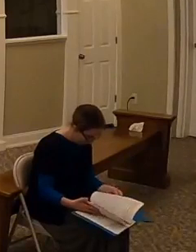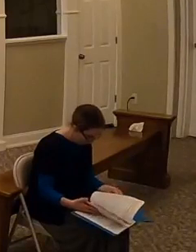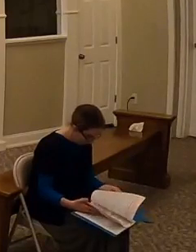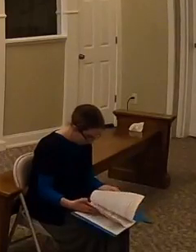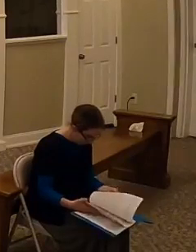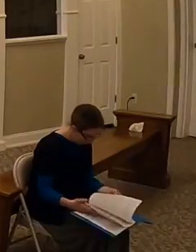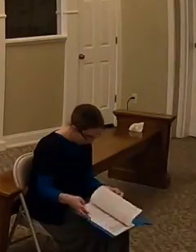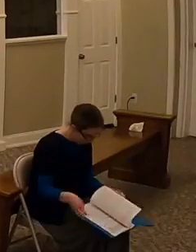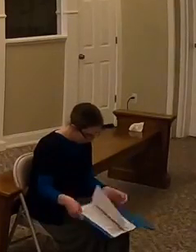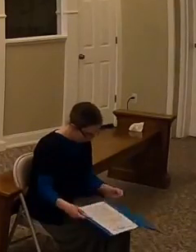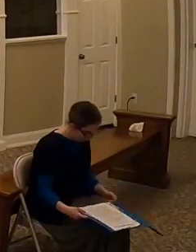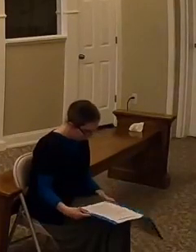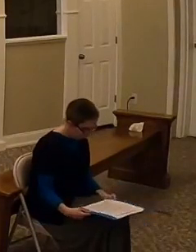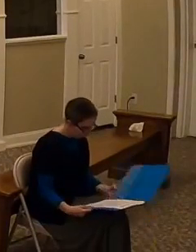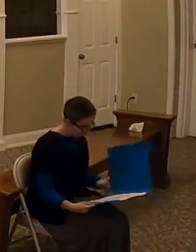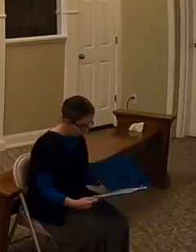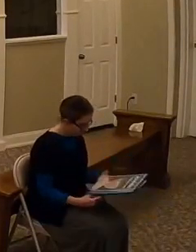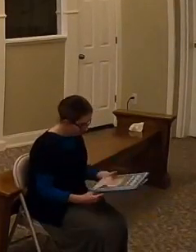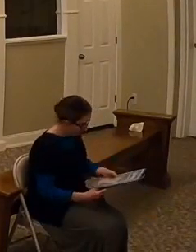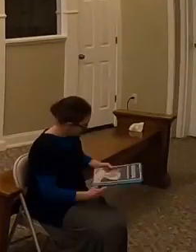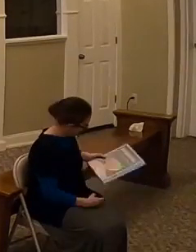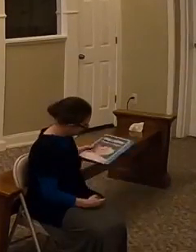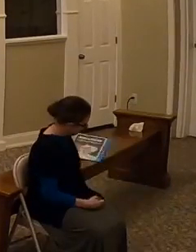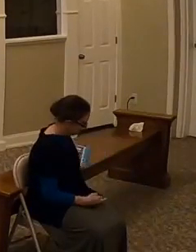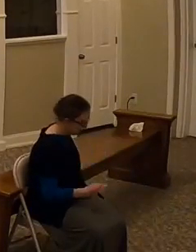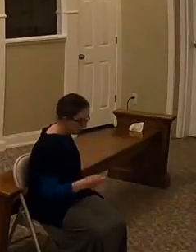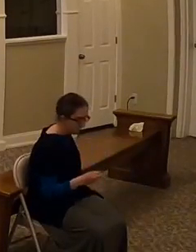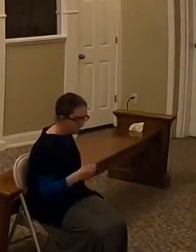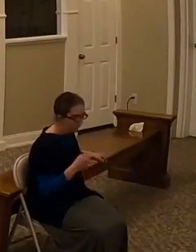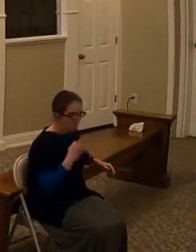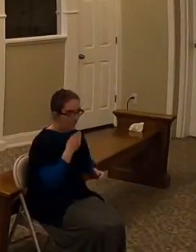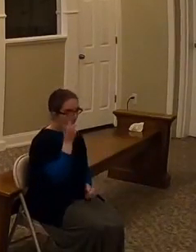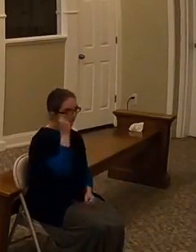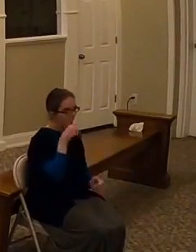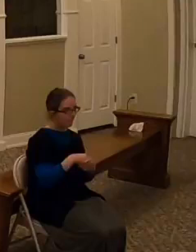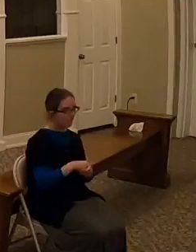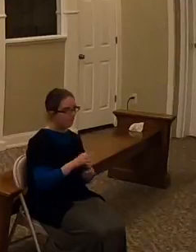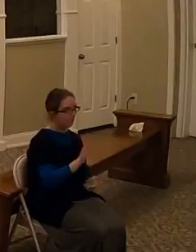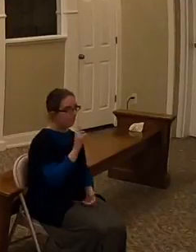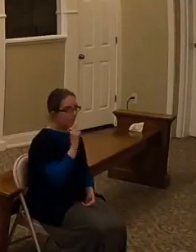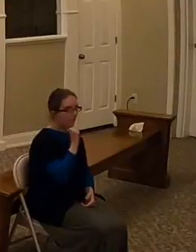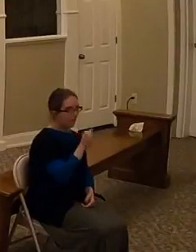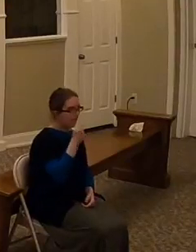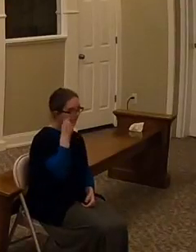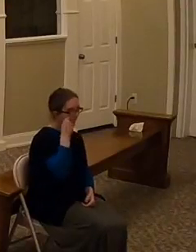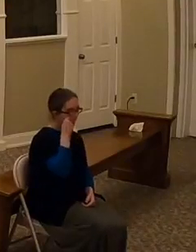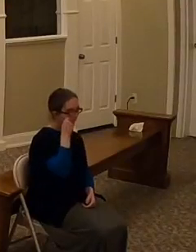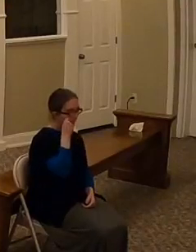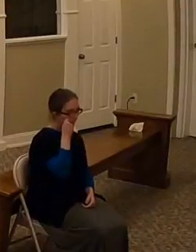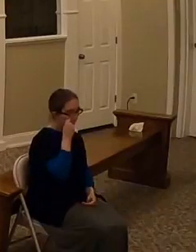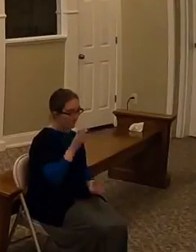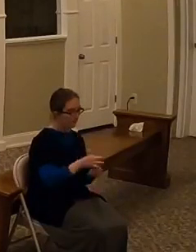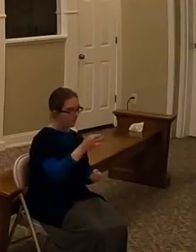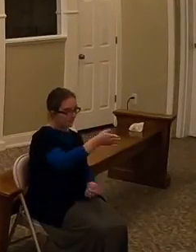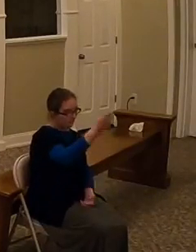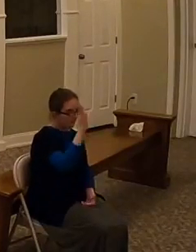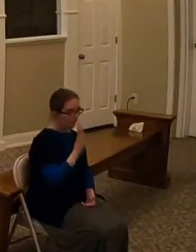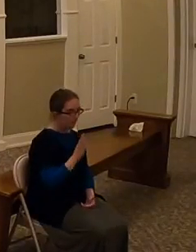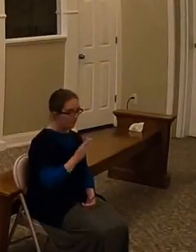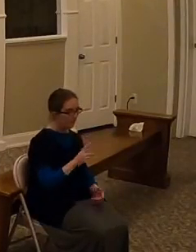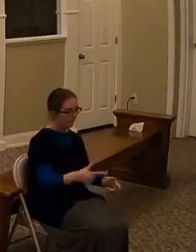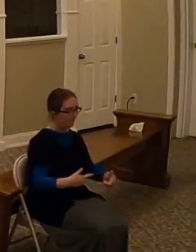Hallelujah. Romans 8 and 8 says, so then they that are in the flesh cannot please God, but you are not in the flesh, but in the Spirit. If so be, the Spirit of God dwell in